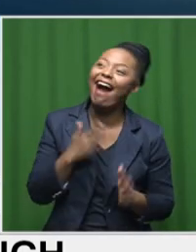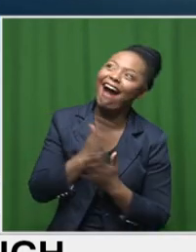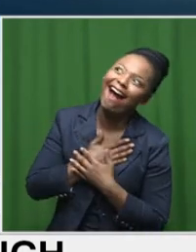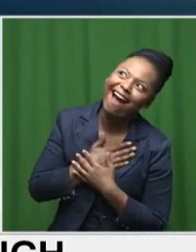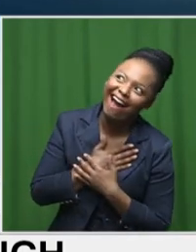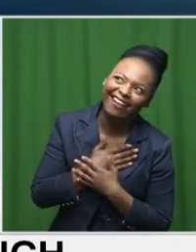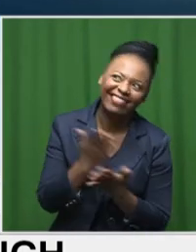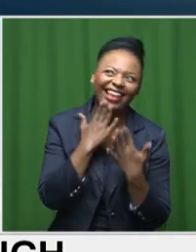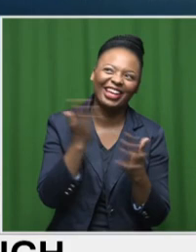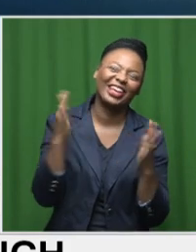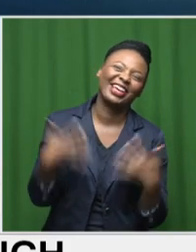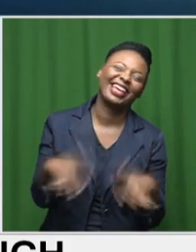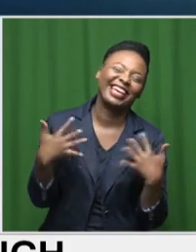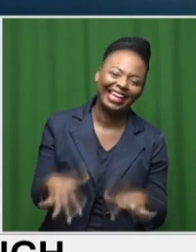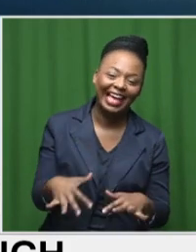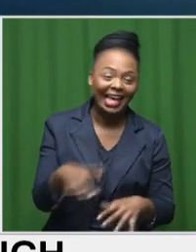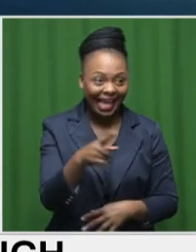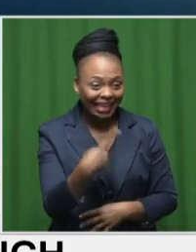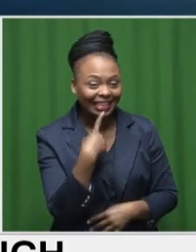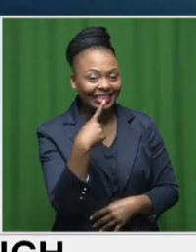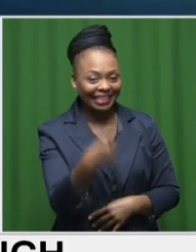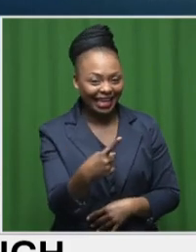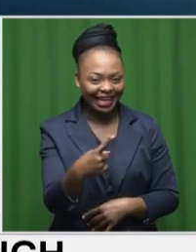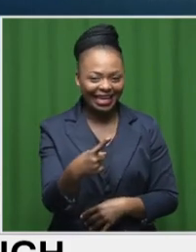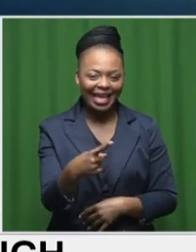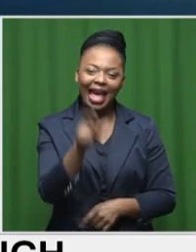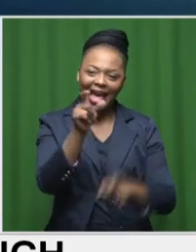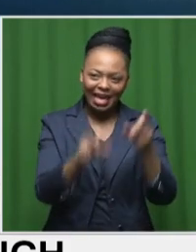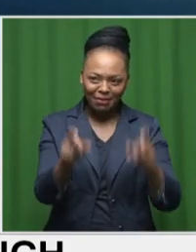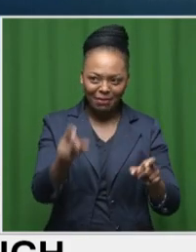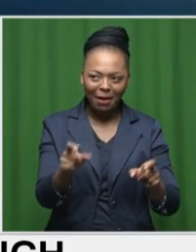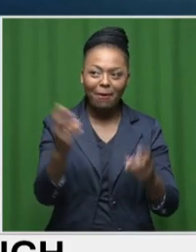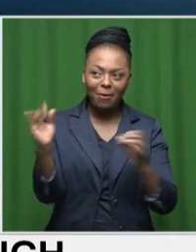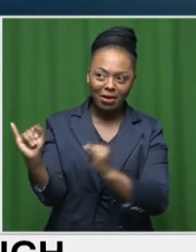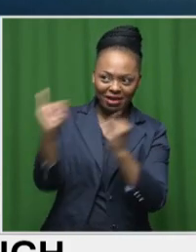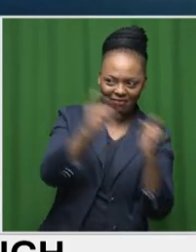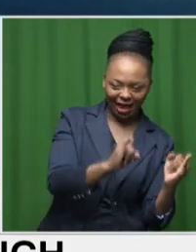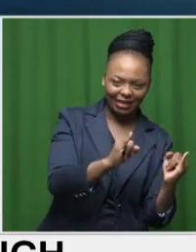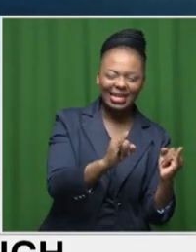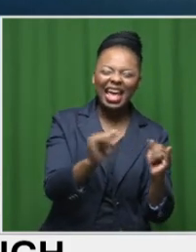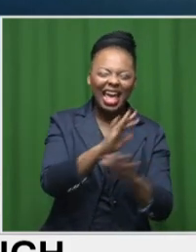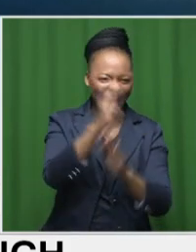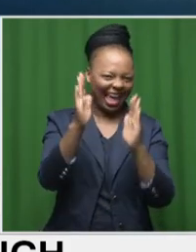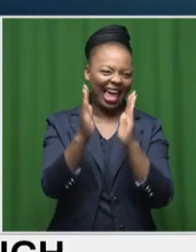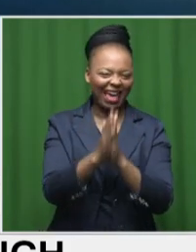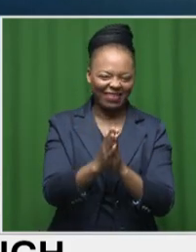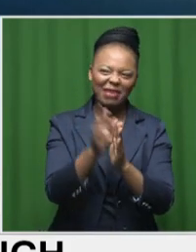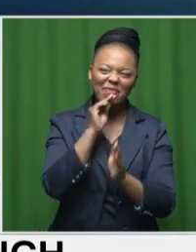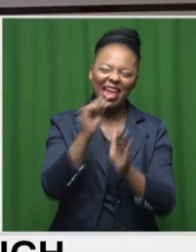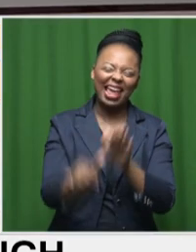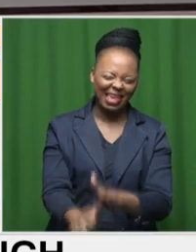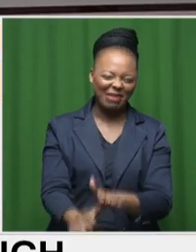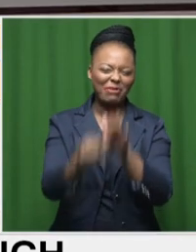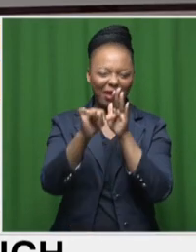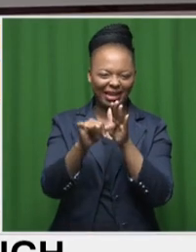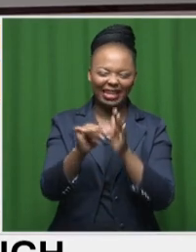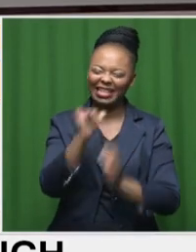Oh, thank you so much. You've made it so much fun. You know, they say guests are everything. It doesn't matter what we do.